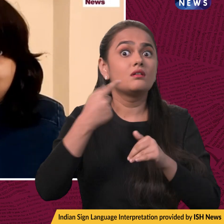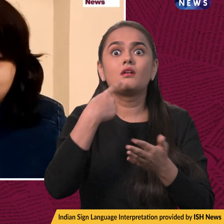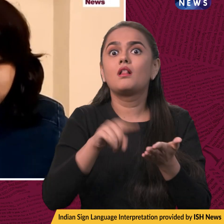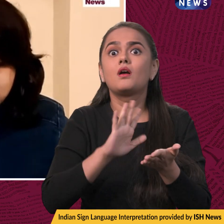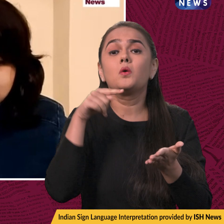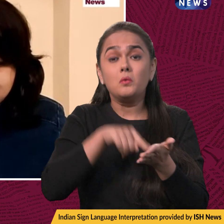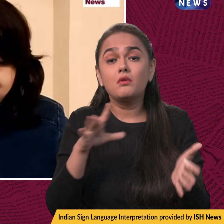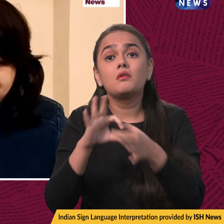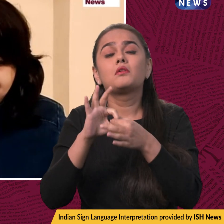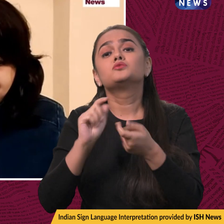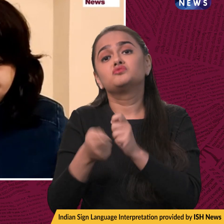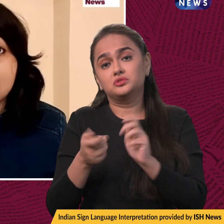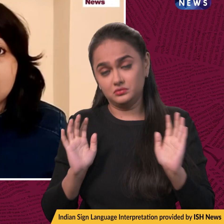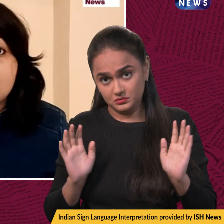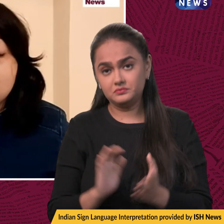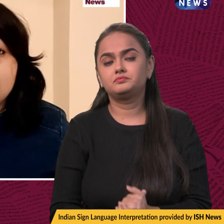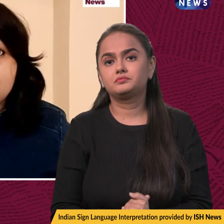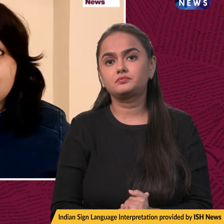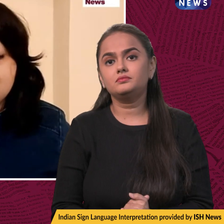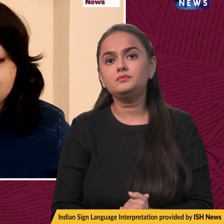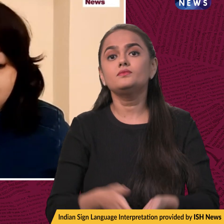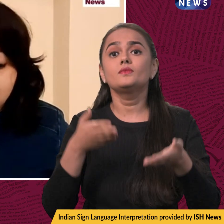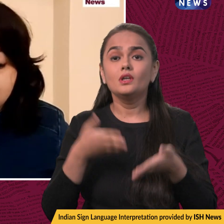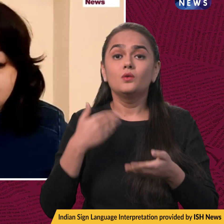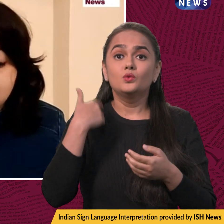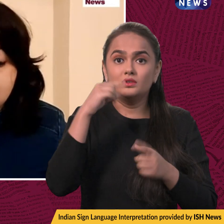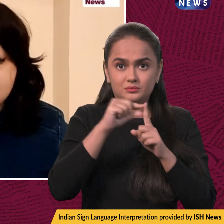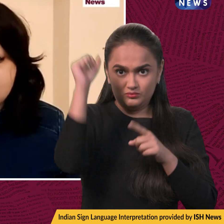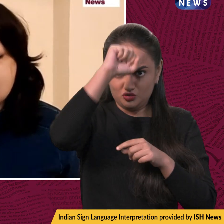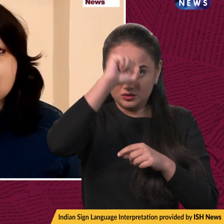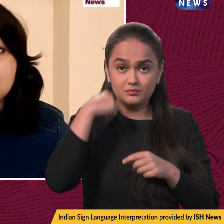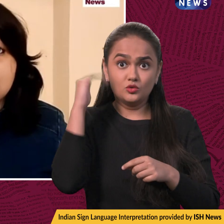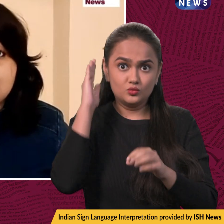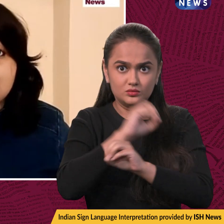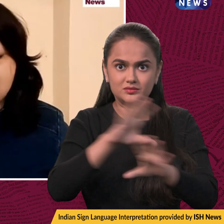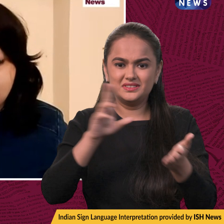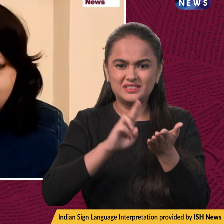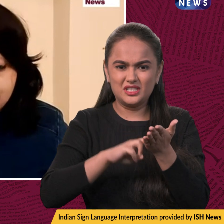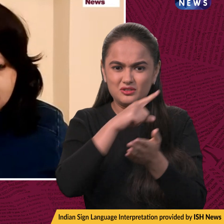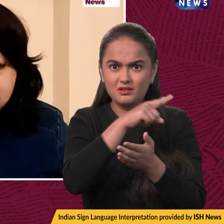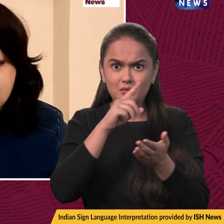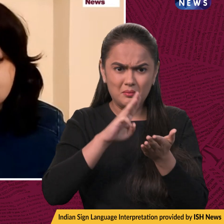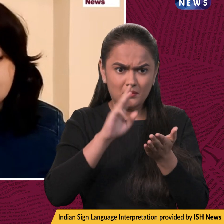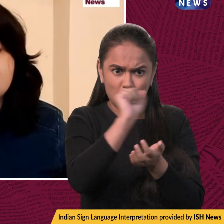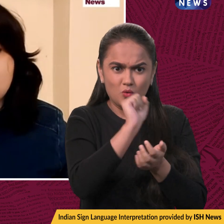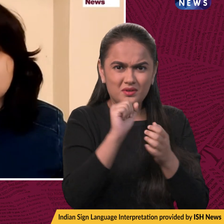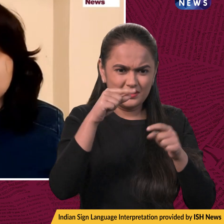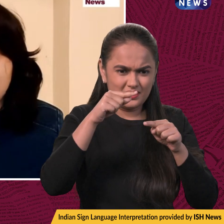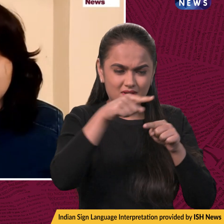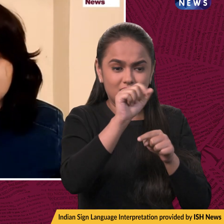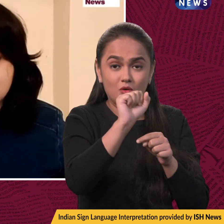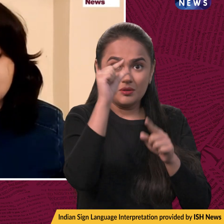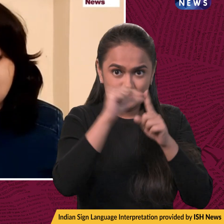in different places. Moving on to news from Punjab now, the National Commission of Minorities has taken suo